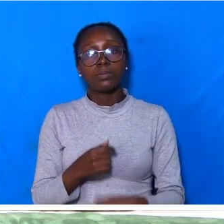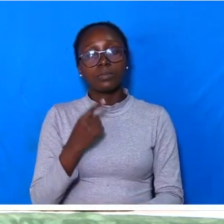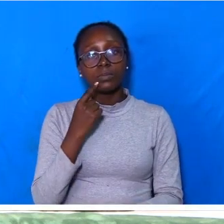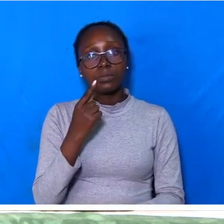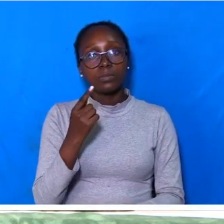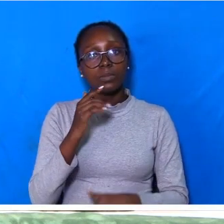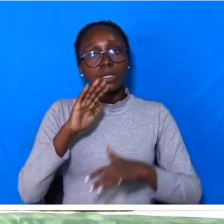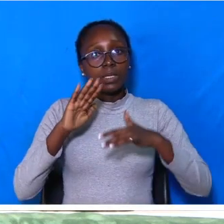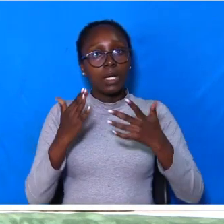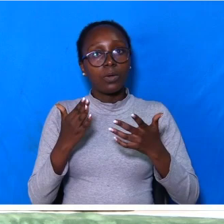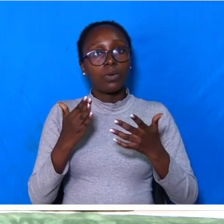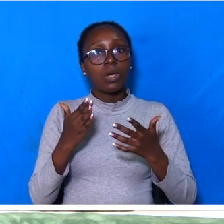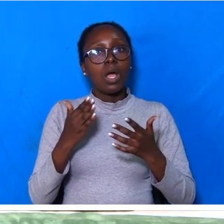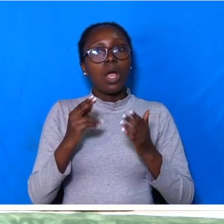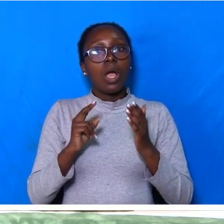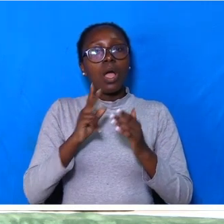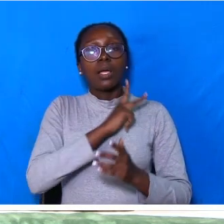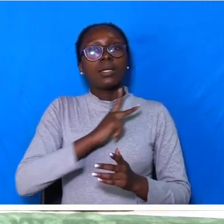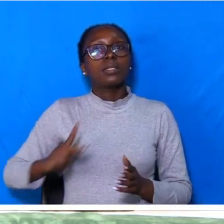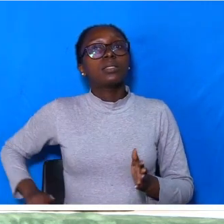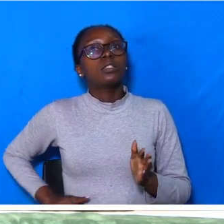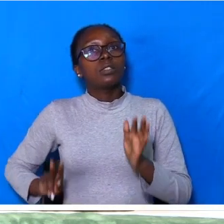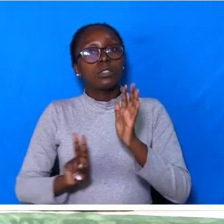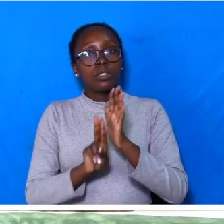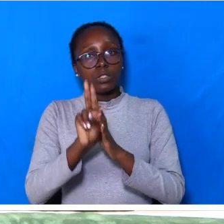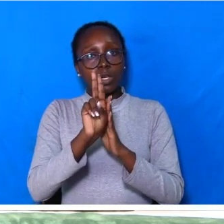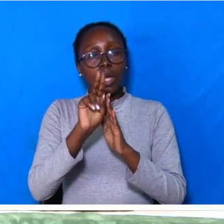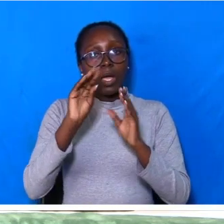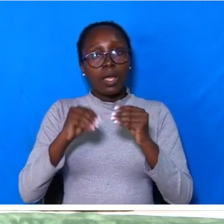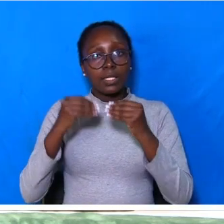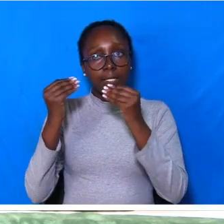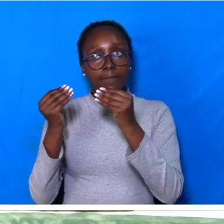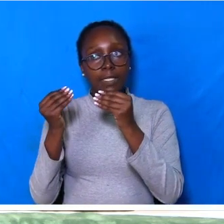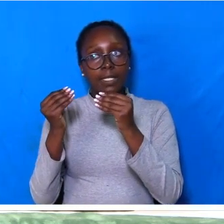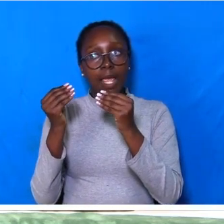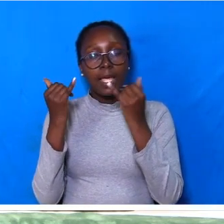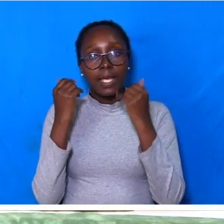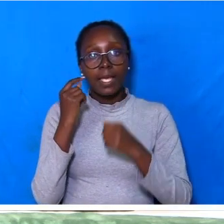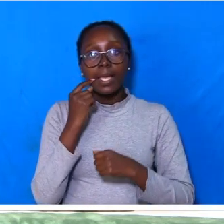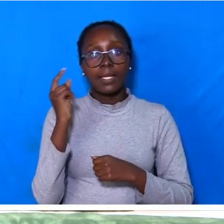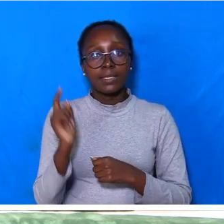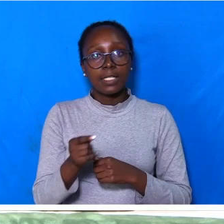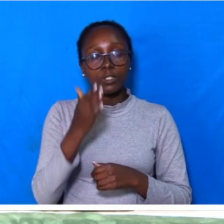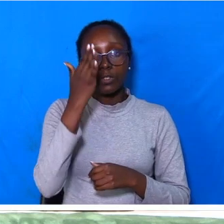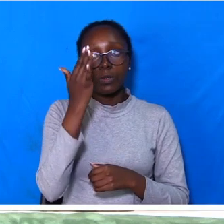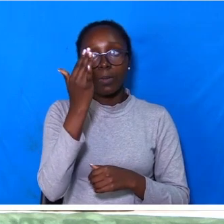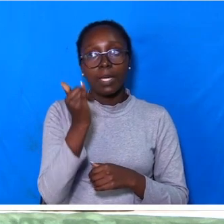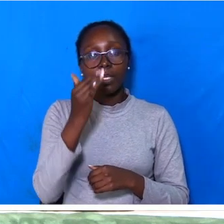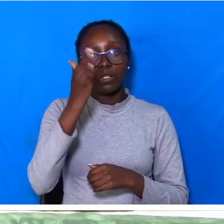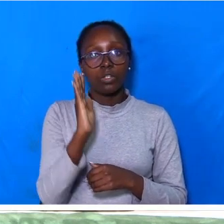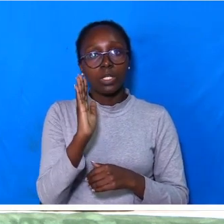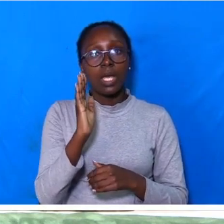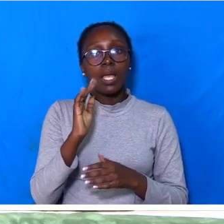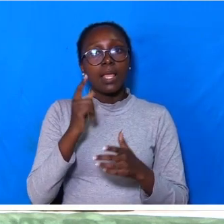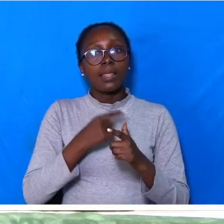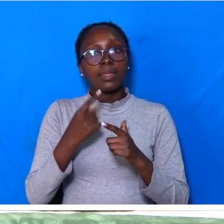given instructions by God, how Saul disobeyed God, and how Saul tried to lie